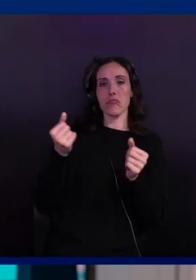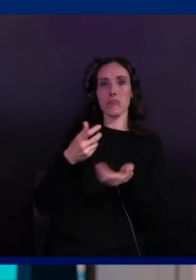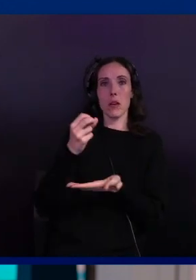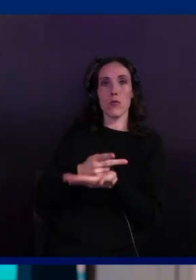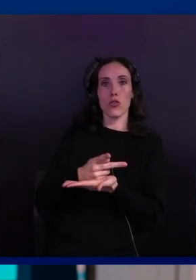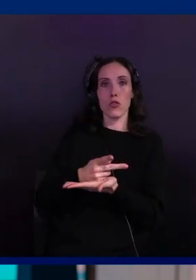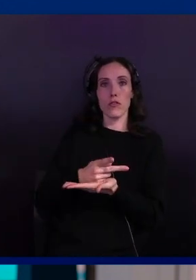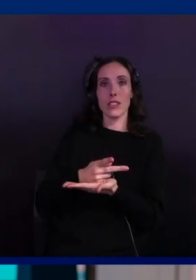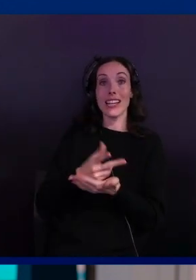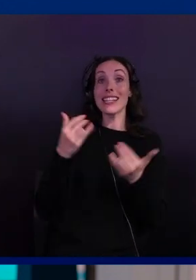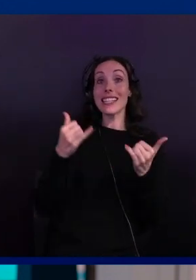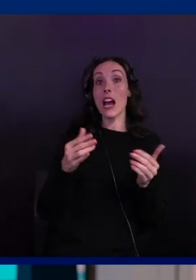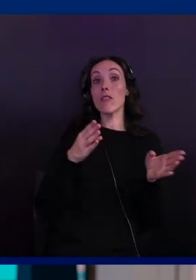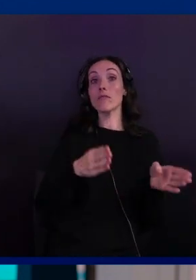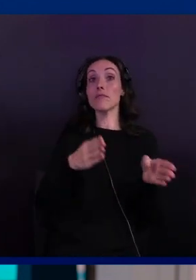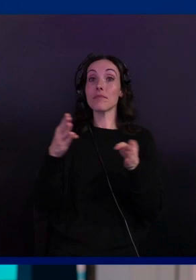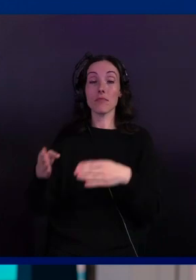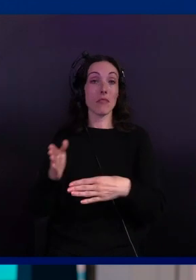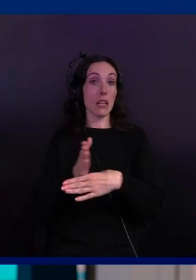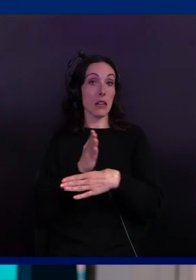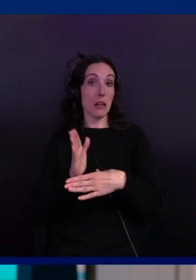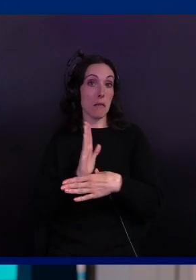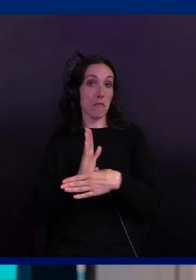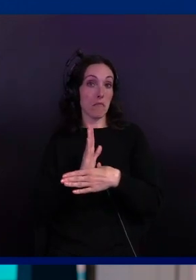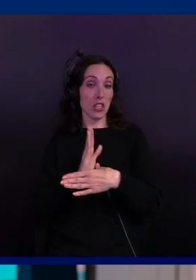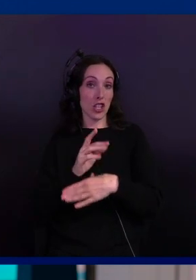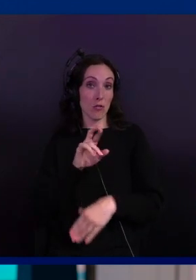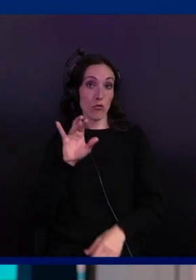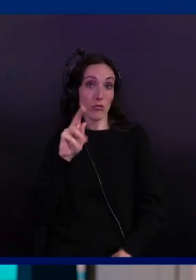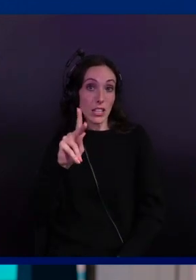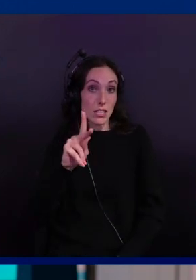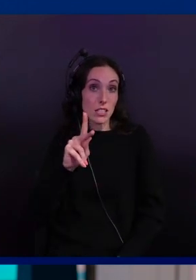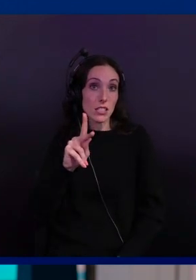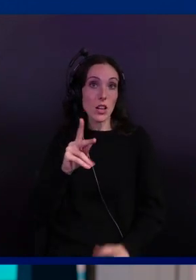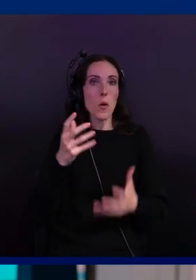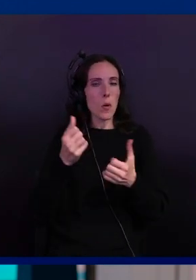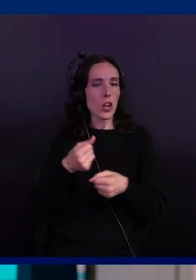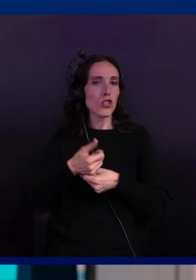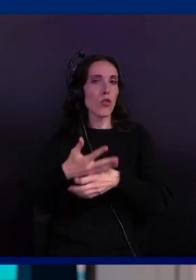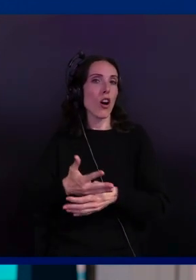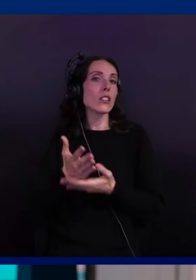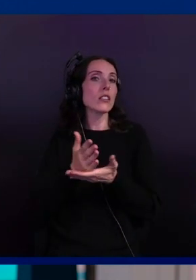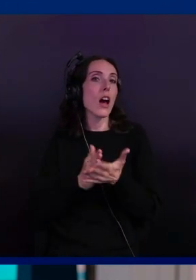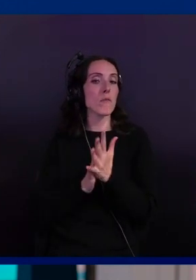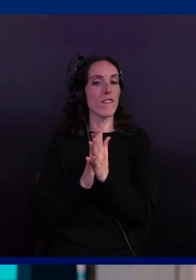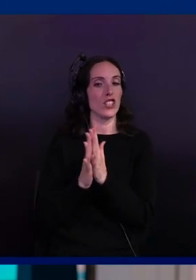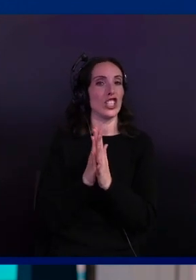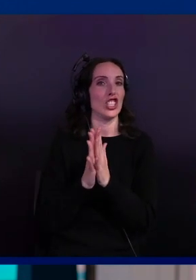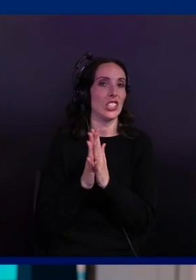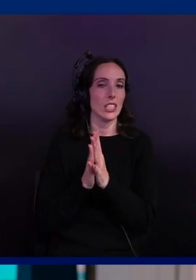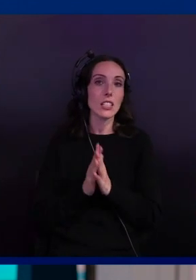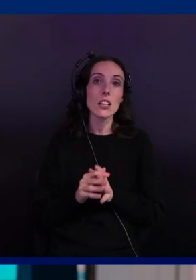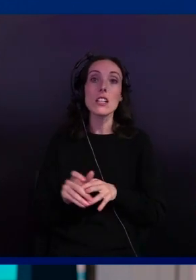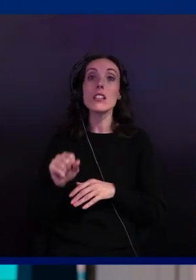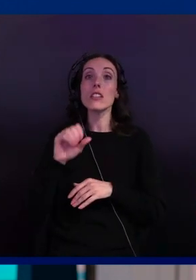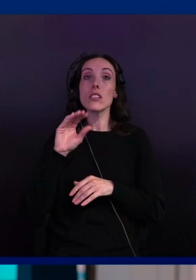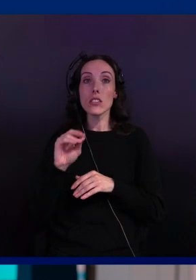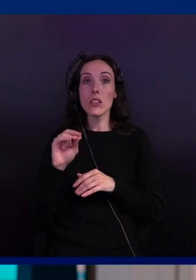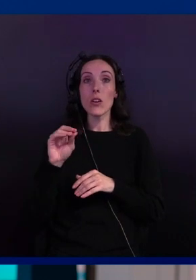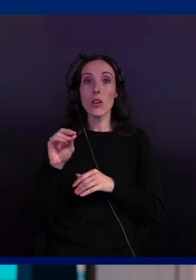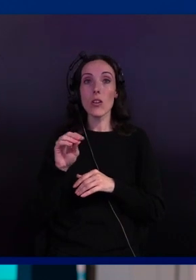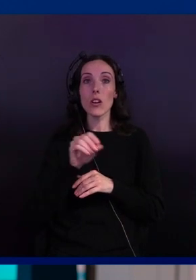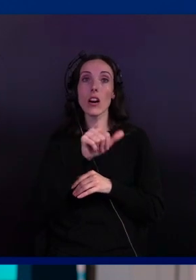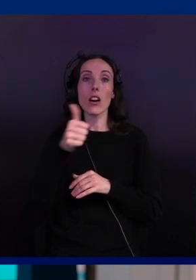at the medium risk where we want to create some friction here, right? Right. So let's take another example